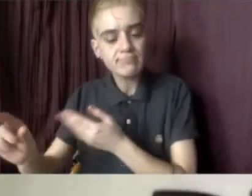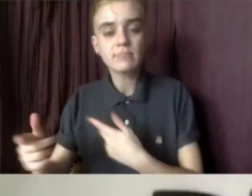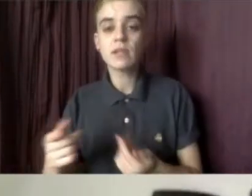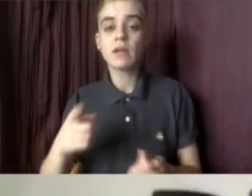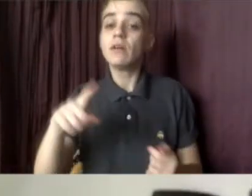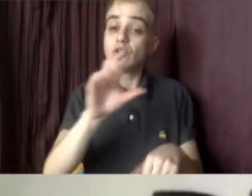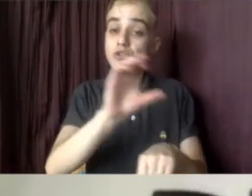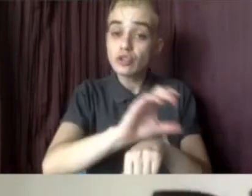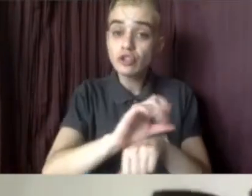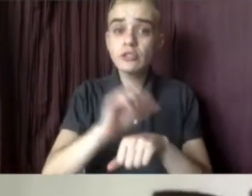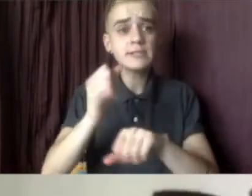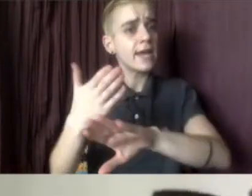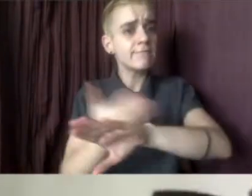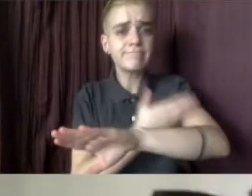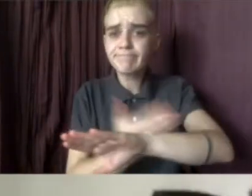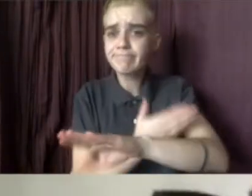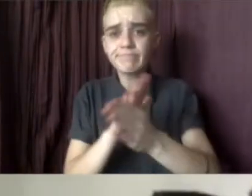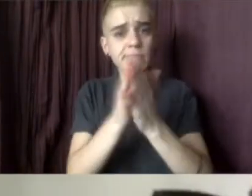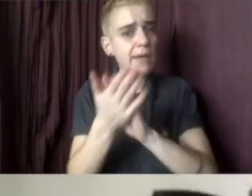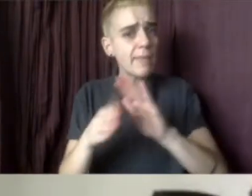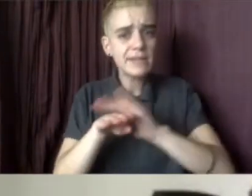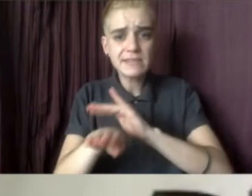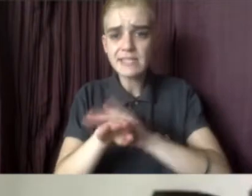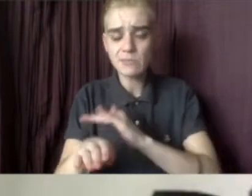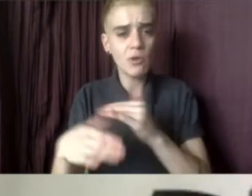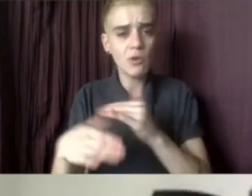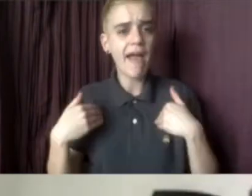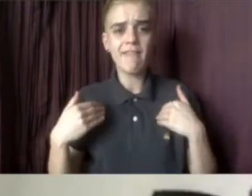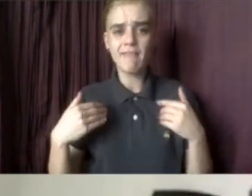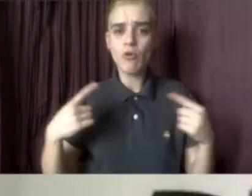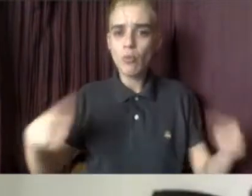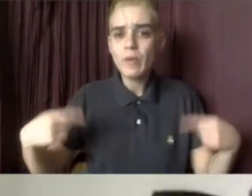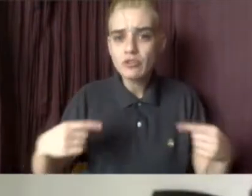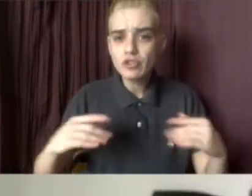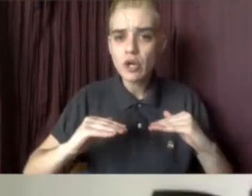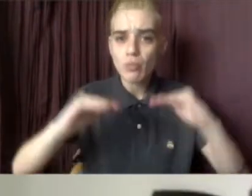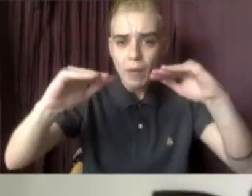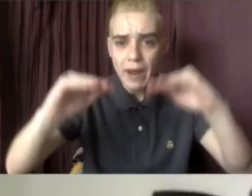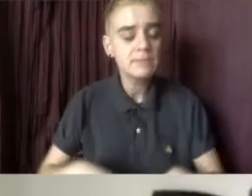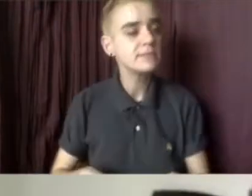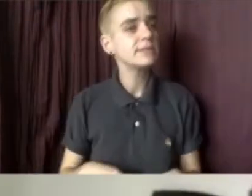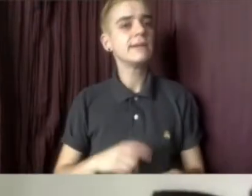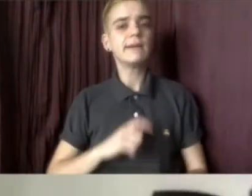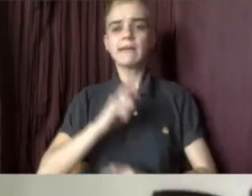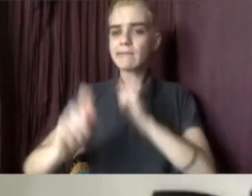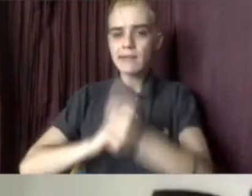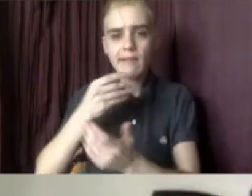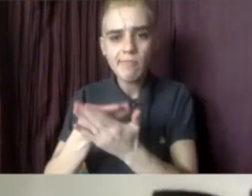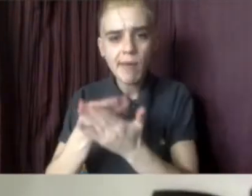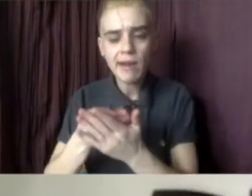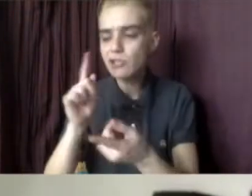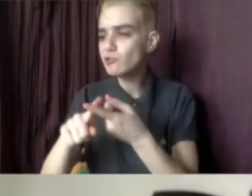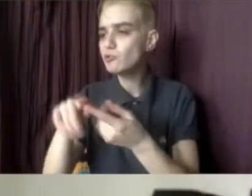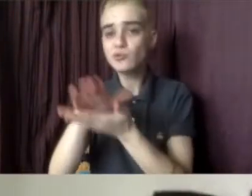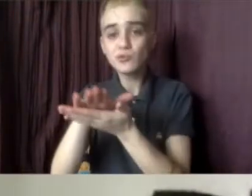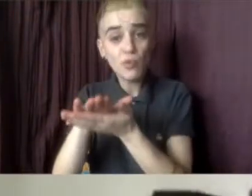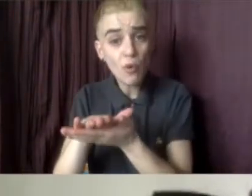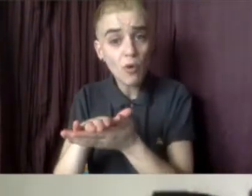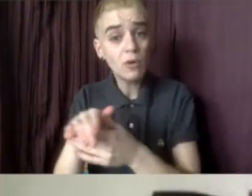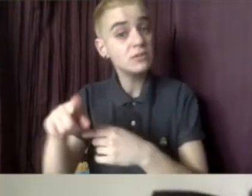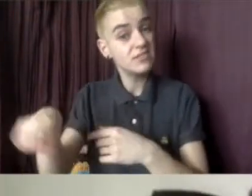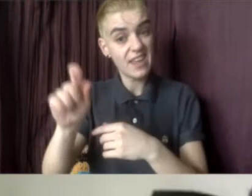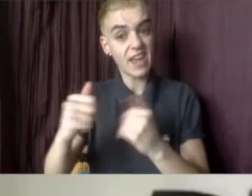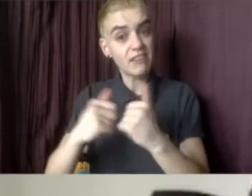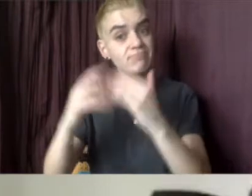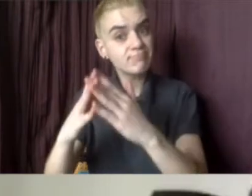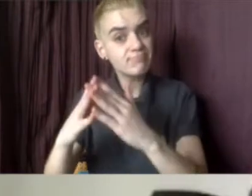good bill, but that piece is missing, is funding all of these things that need to be funded at the state level, specifically for disabilities, because that's what they say to us. We don't have the